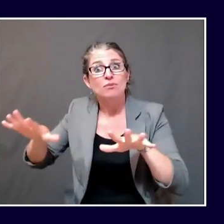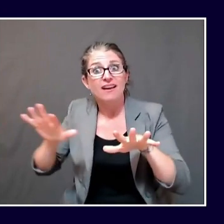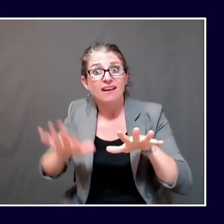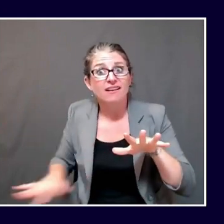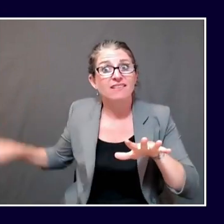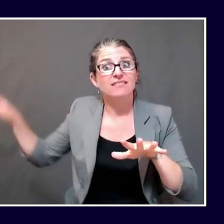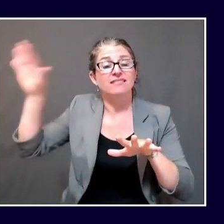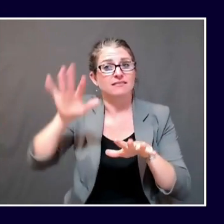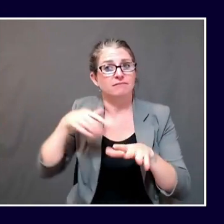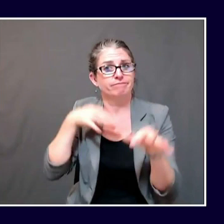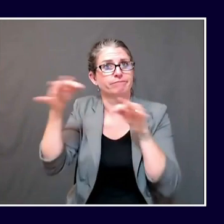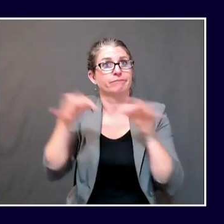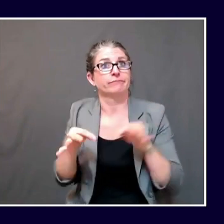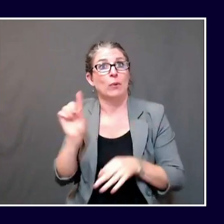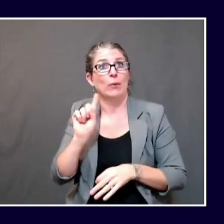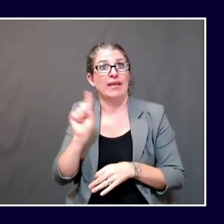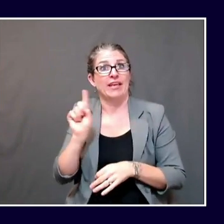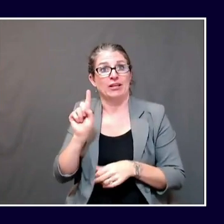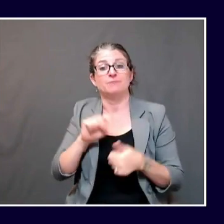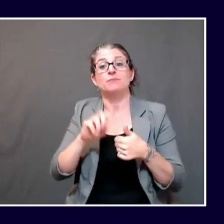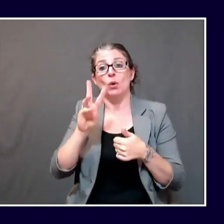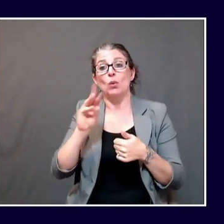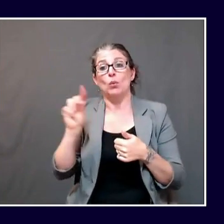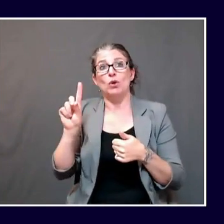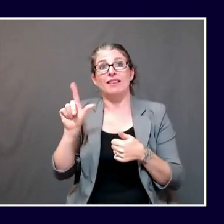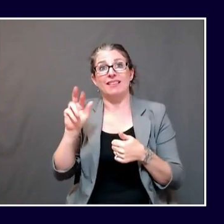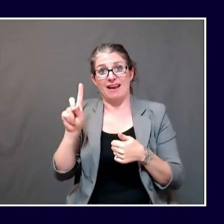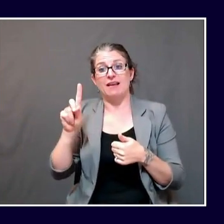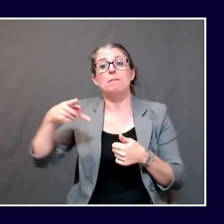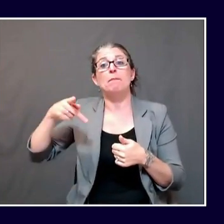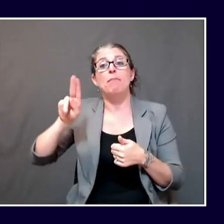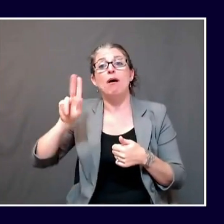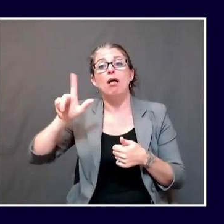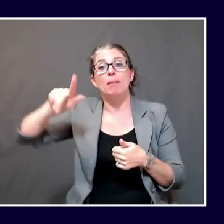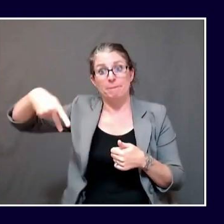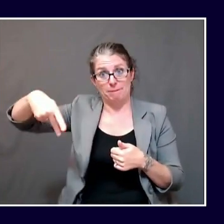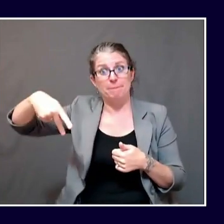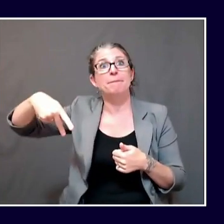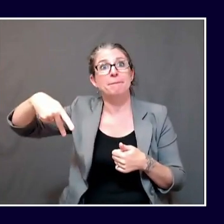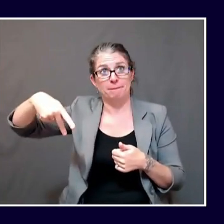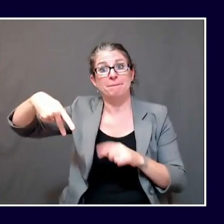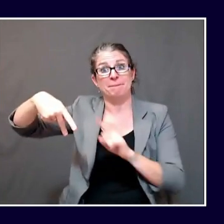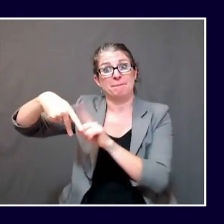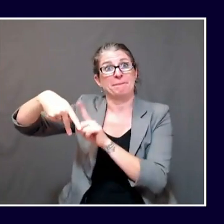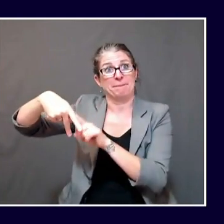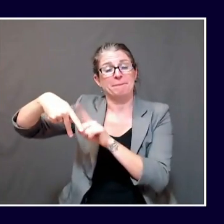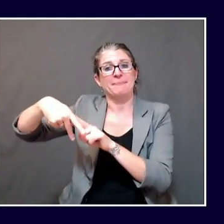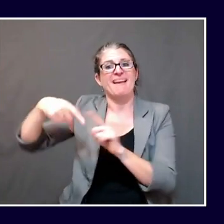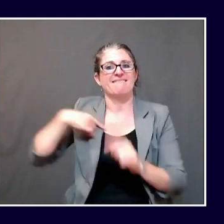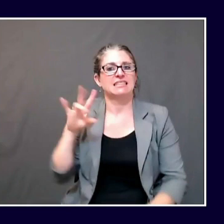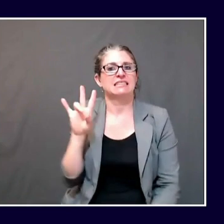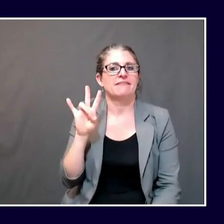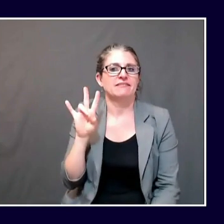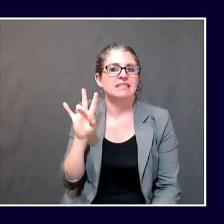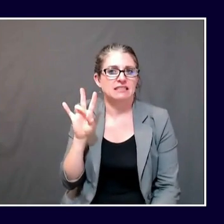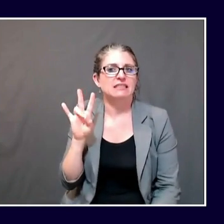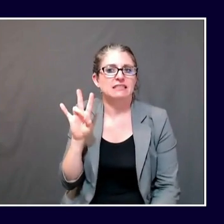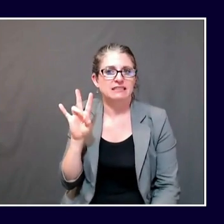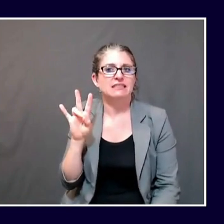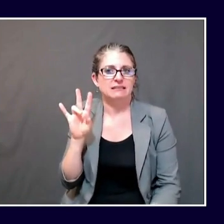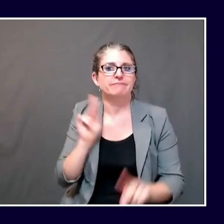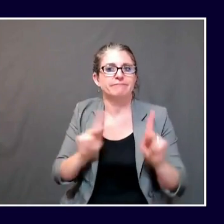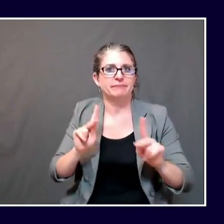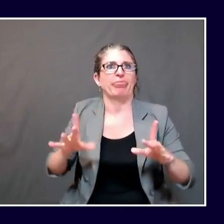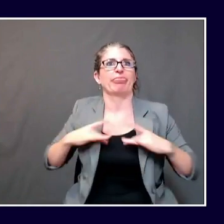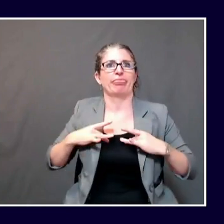Right now, there are a total of 7 cases associated with that facility. This is among individuals from a variety of